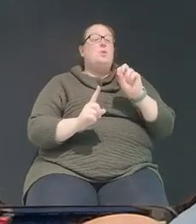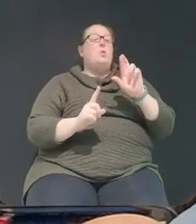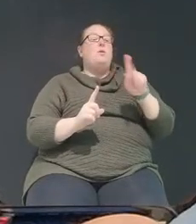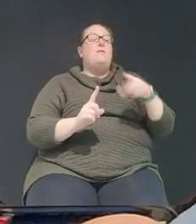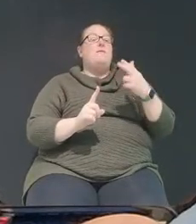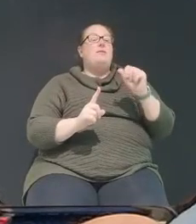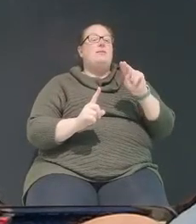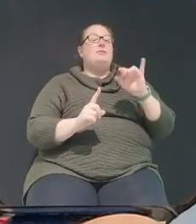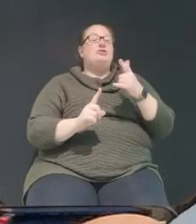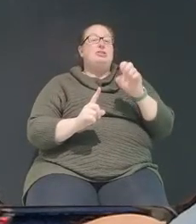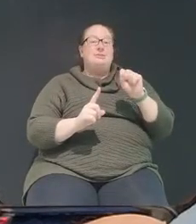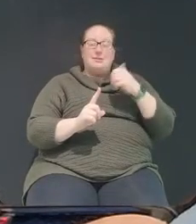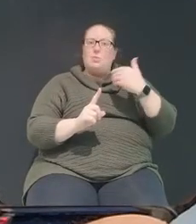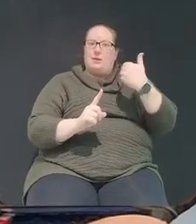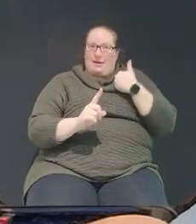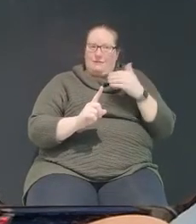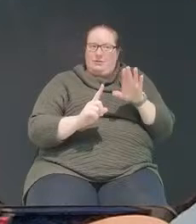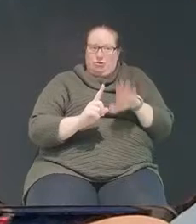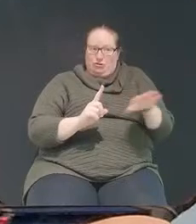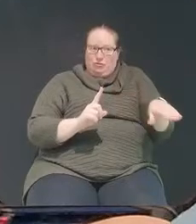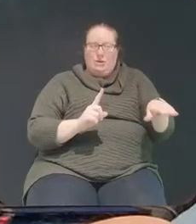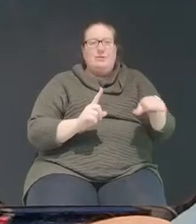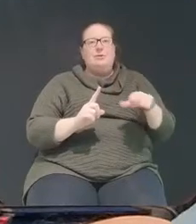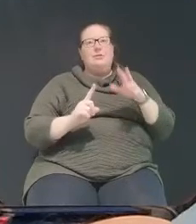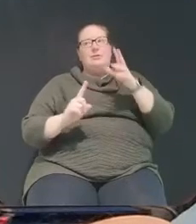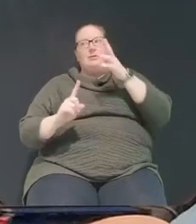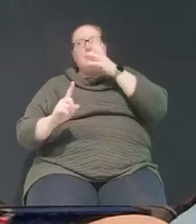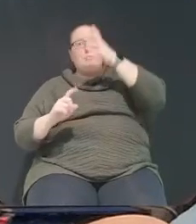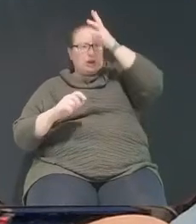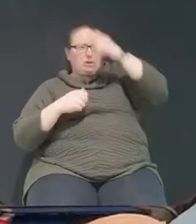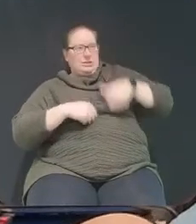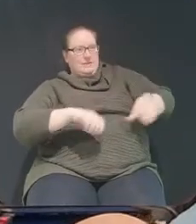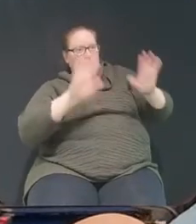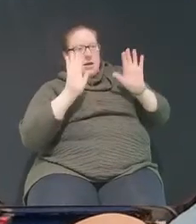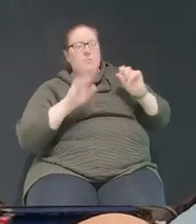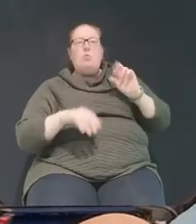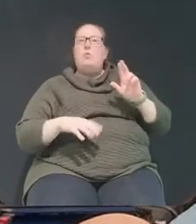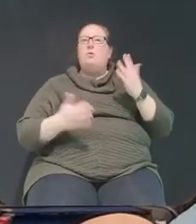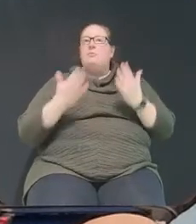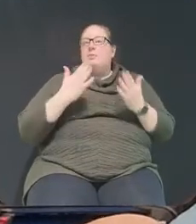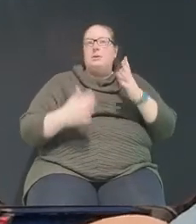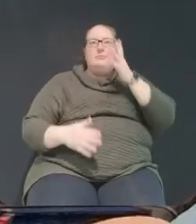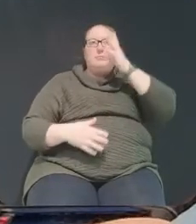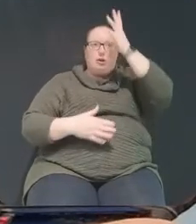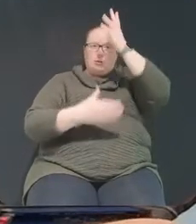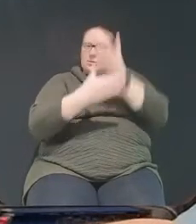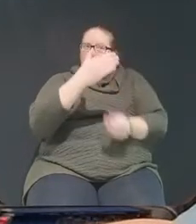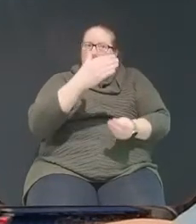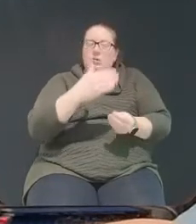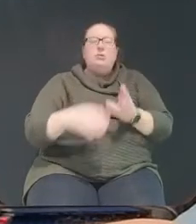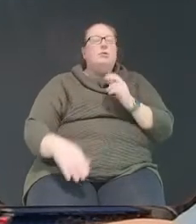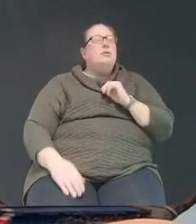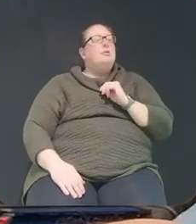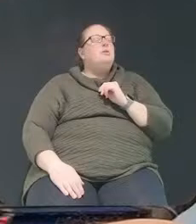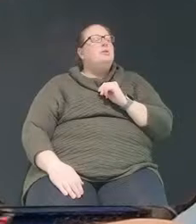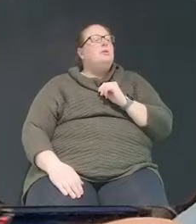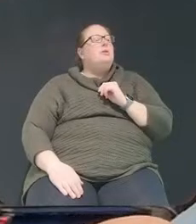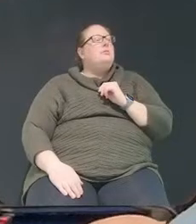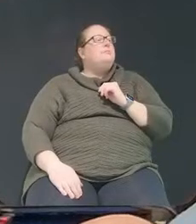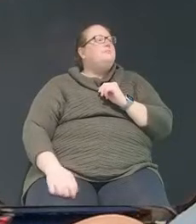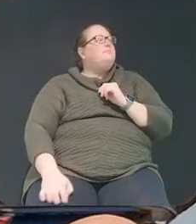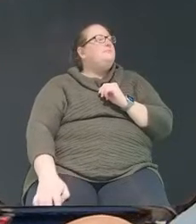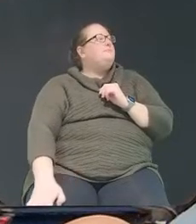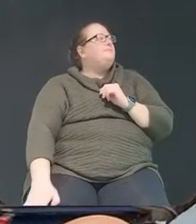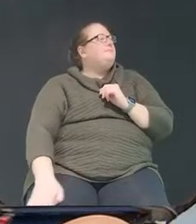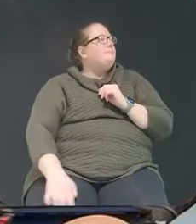orphanages would have children who were given up by their families or perhaps didn't have parents. And